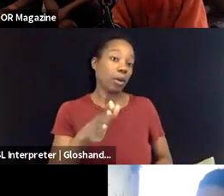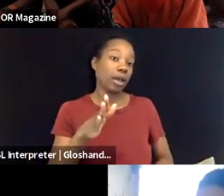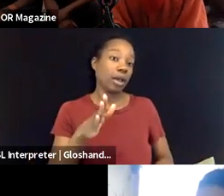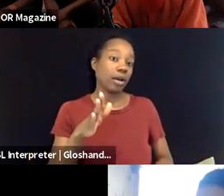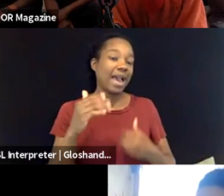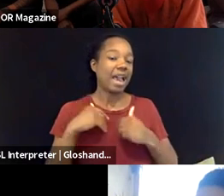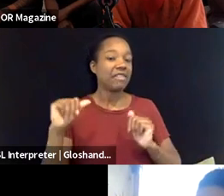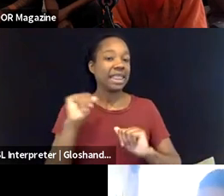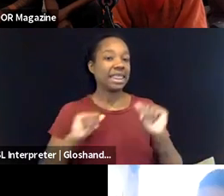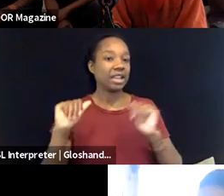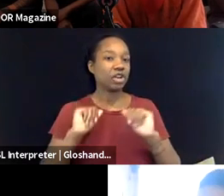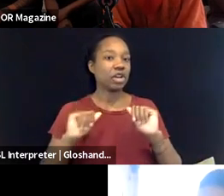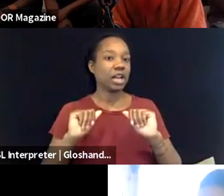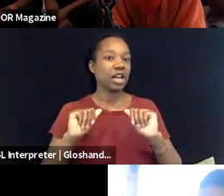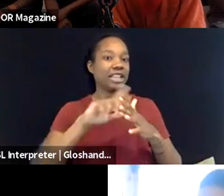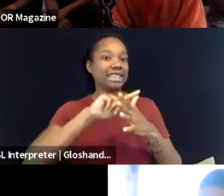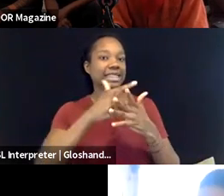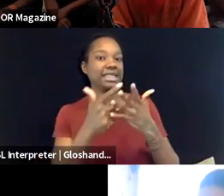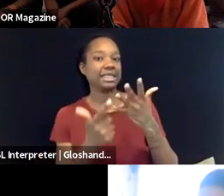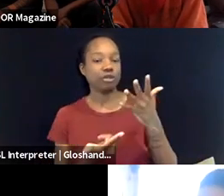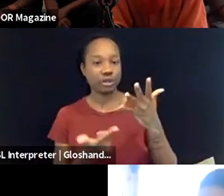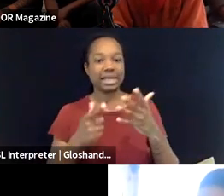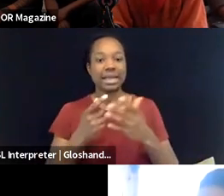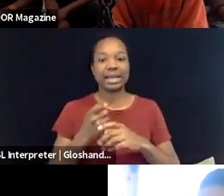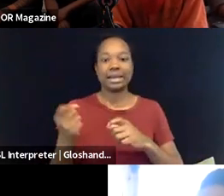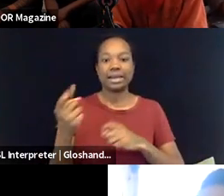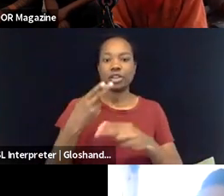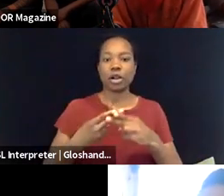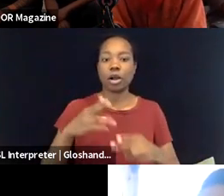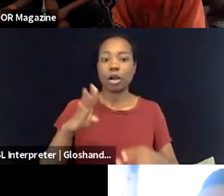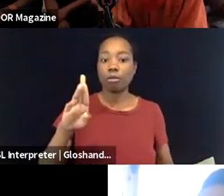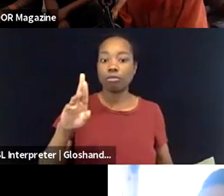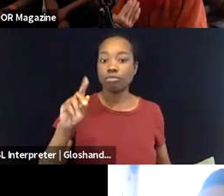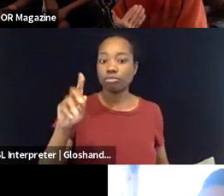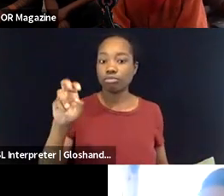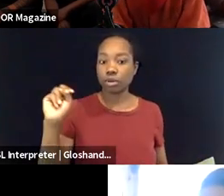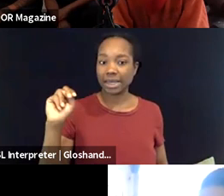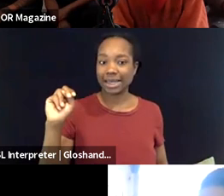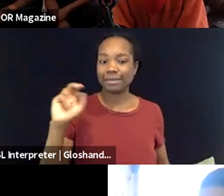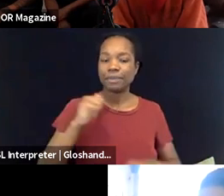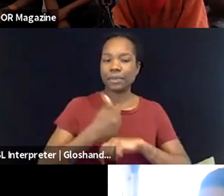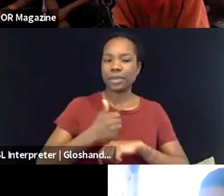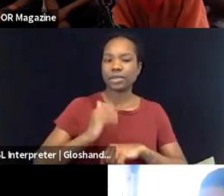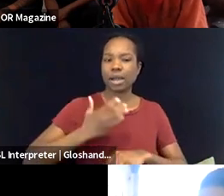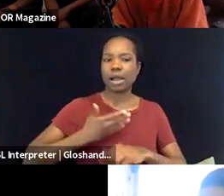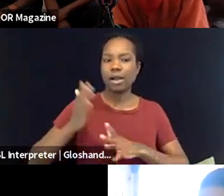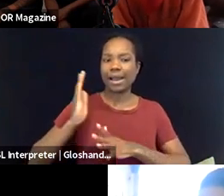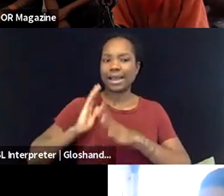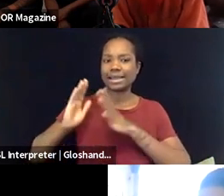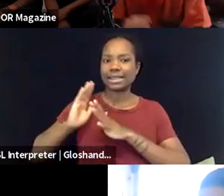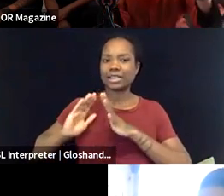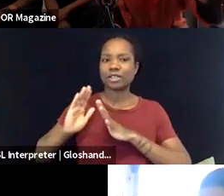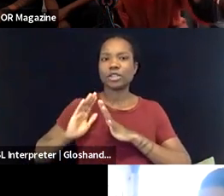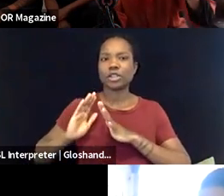theater series next year called Broken, which is based on the ancestors, the ancestor houseless